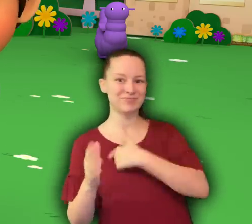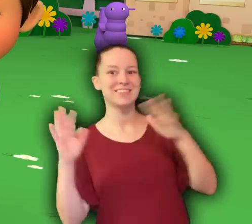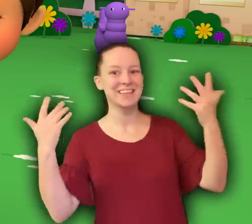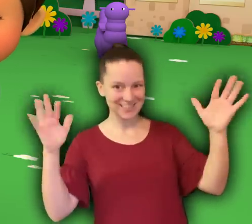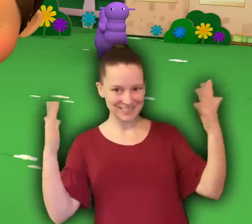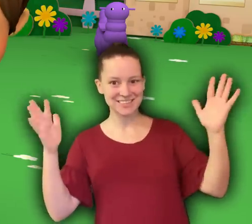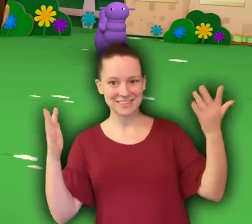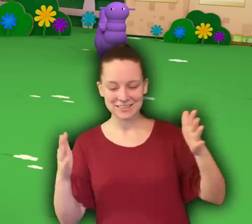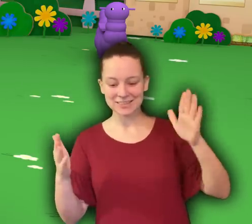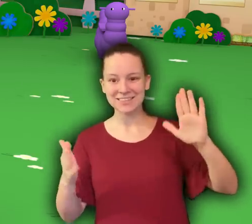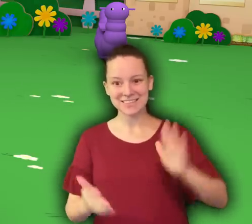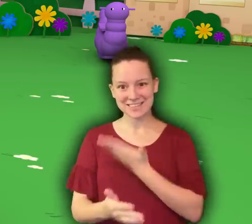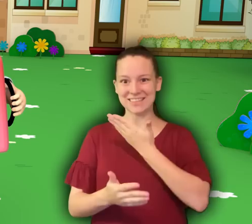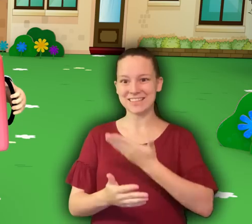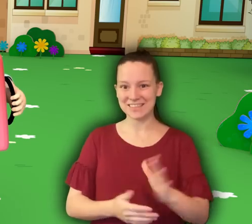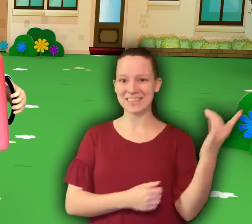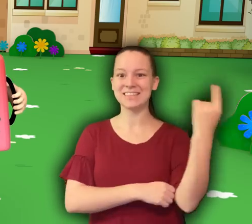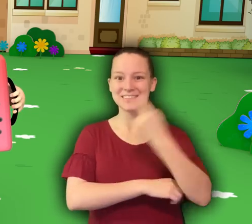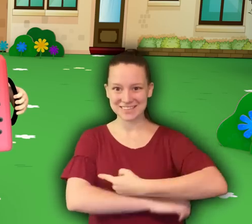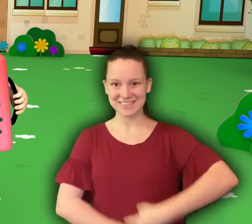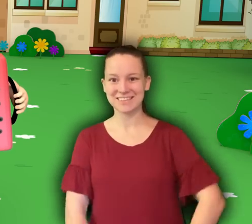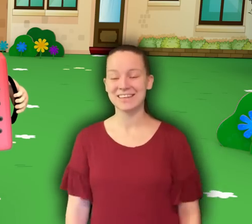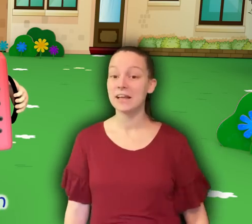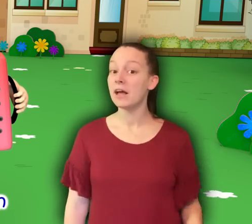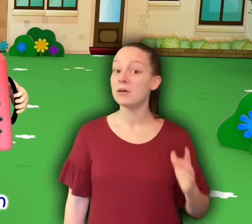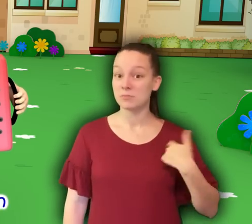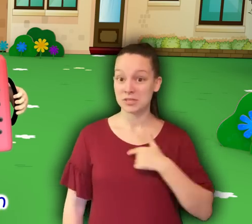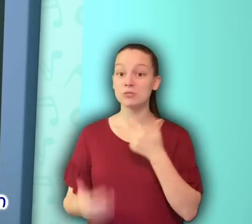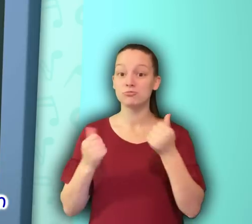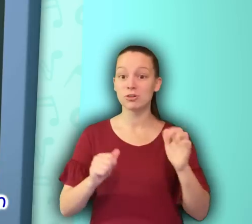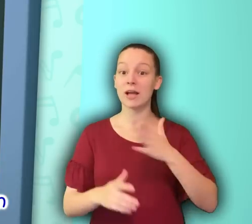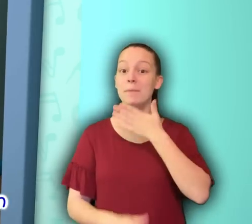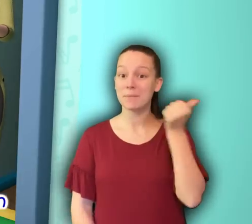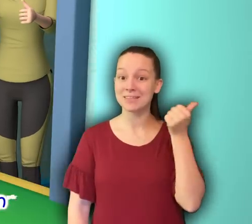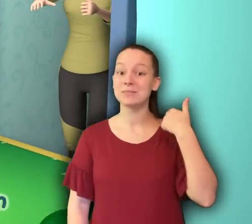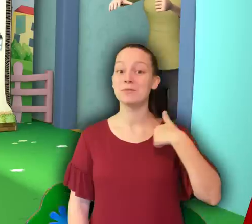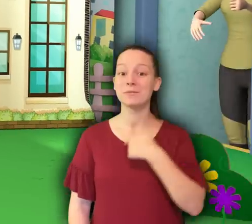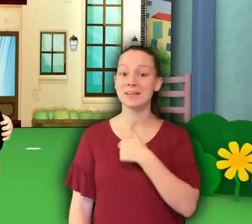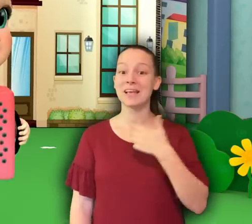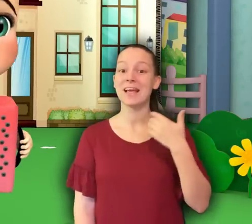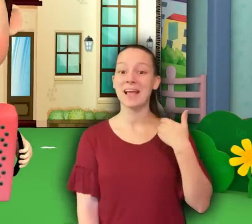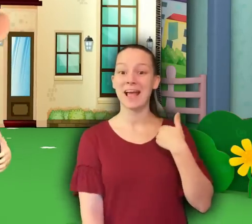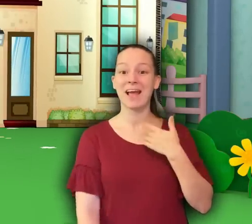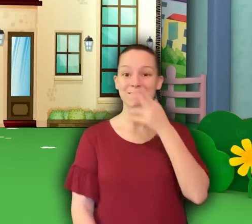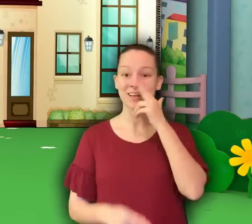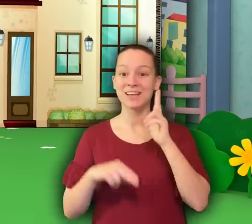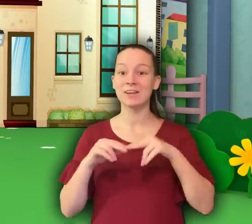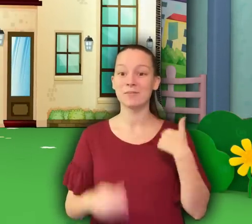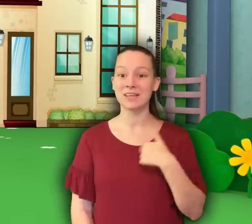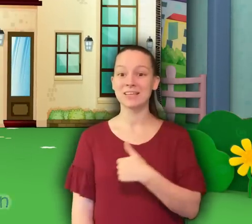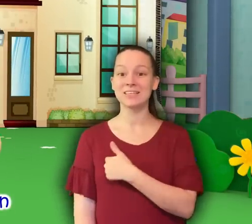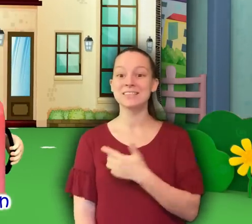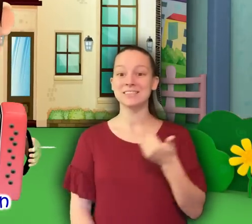the winner we will cheer on the singing day we did our best and we had fun we had fun